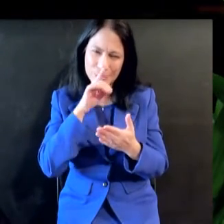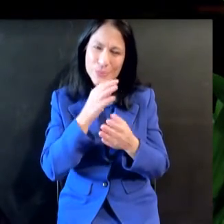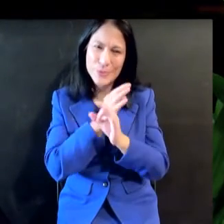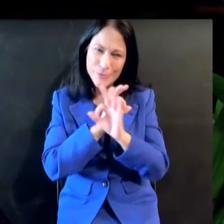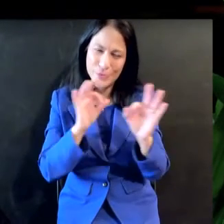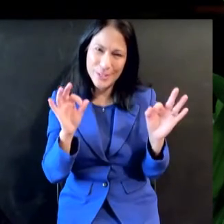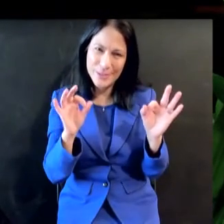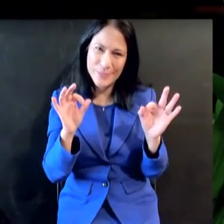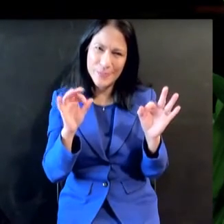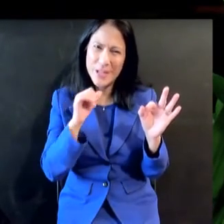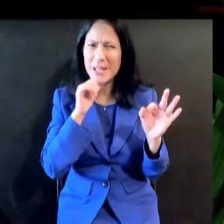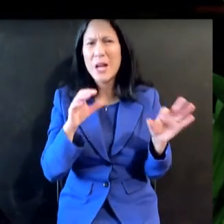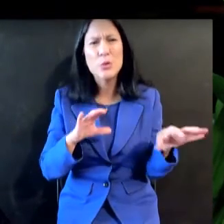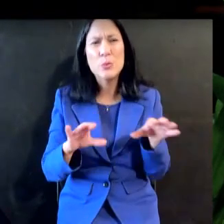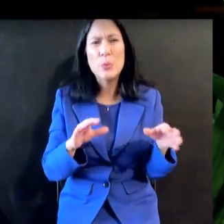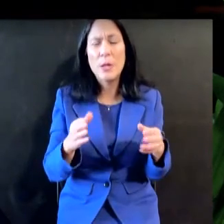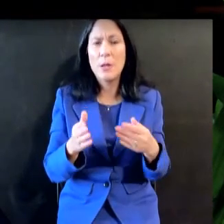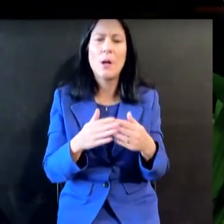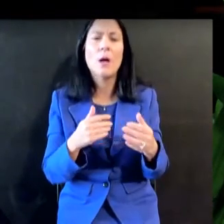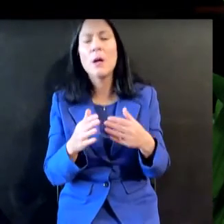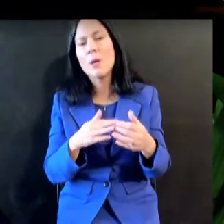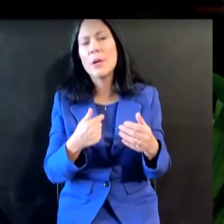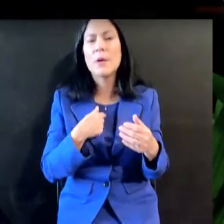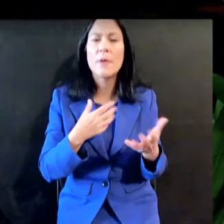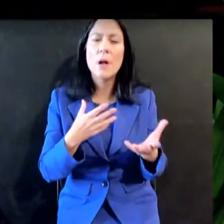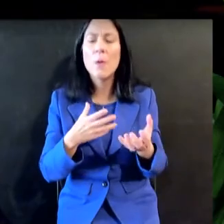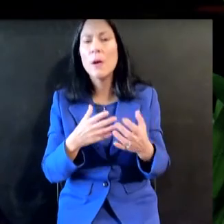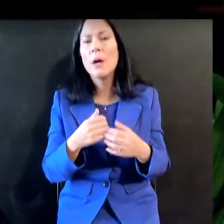Freedom is not just doing what you want, when you want, how you want.